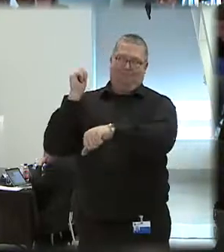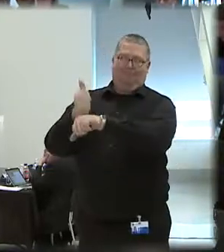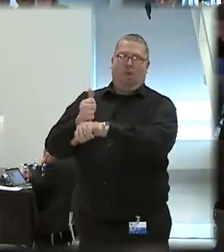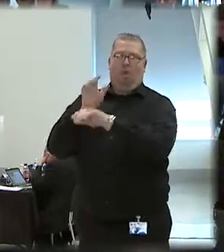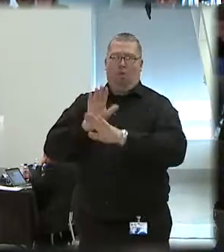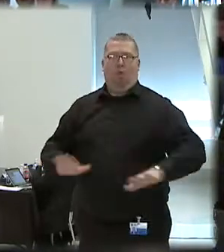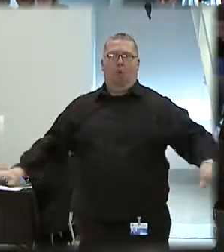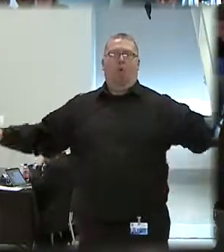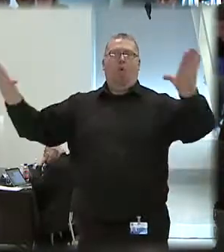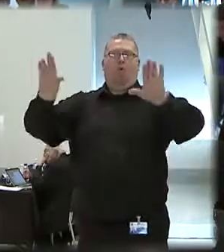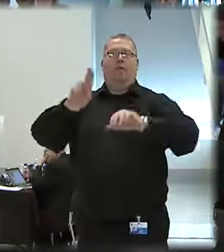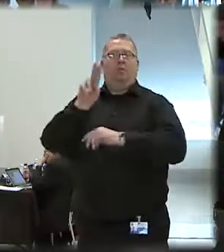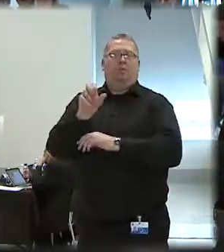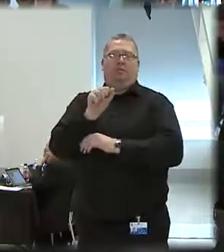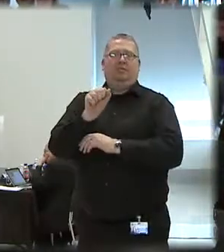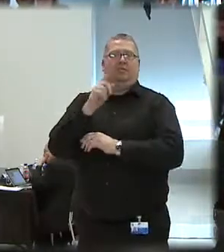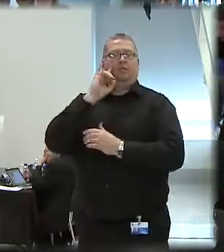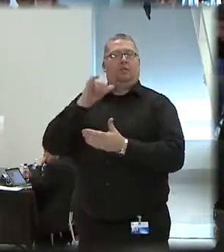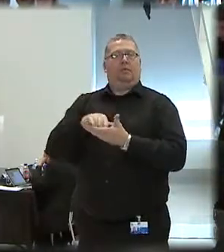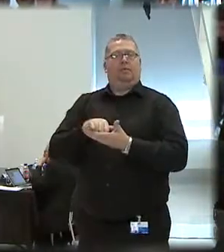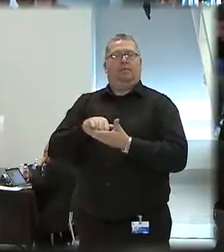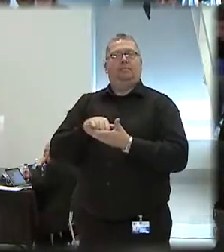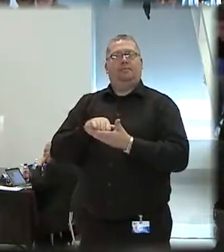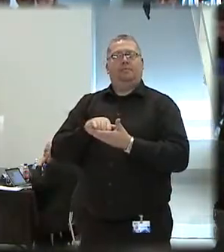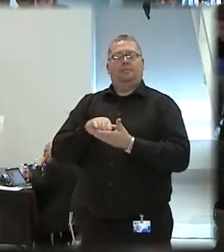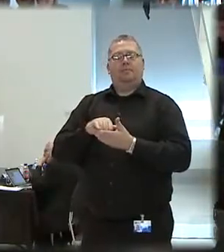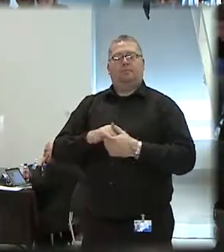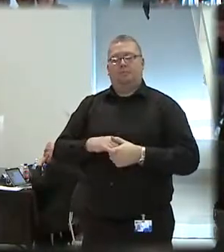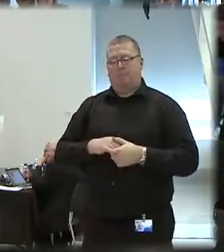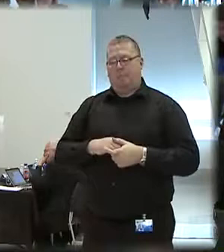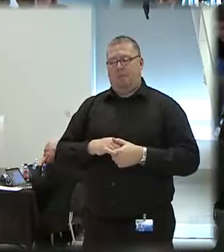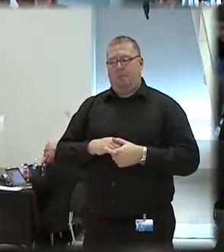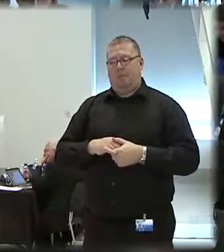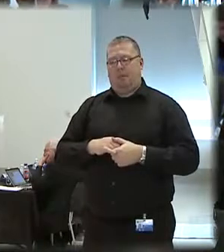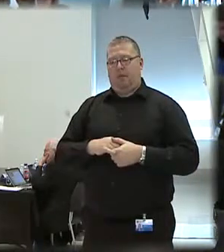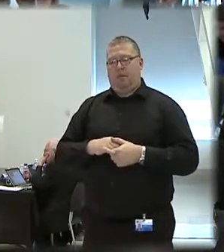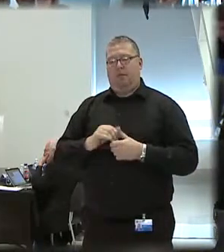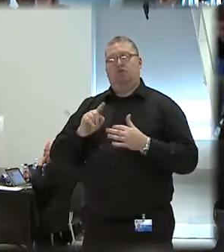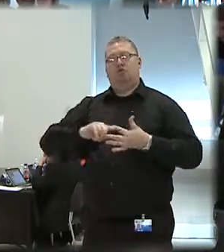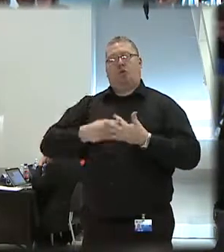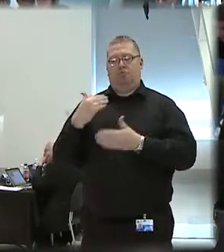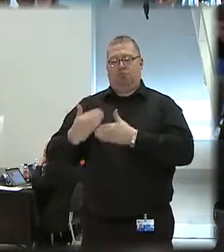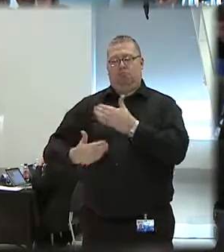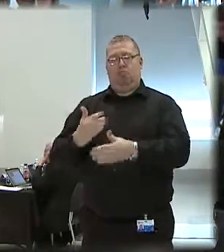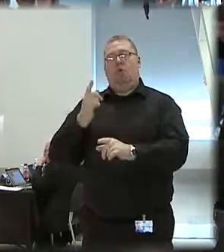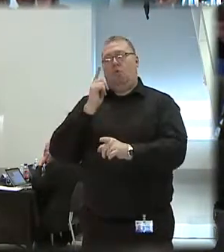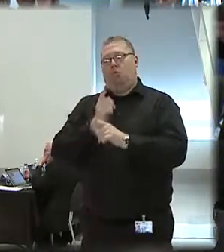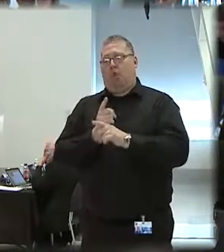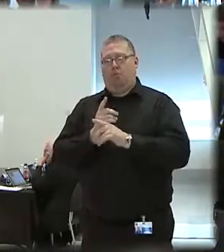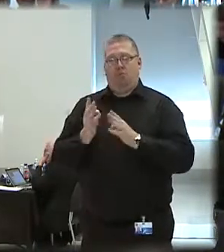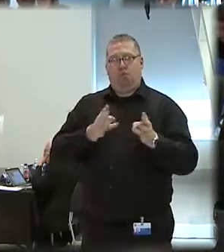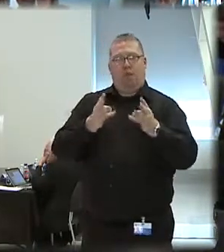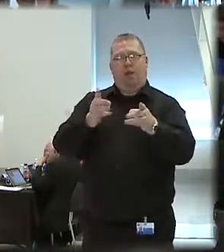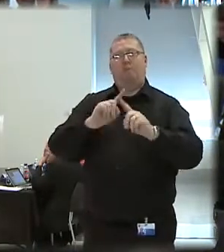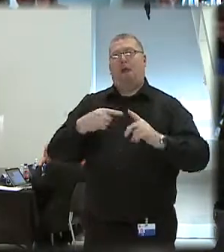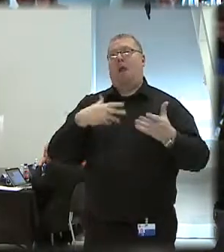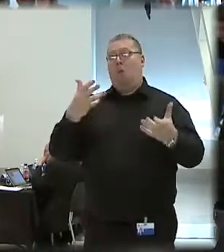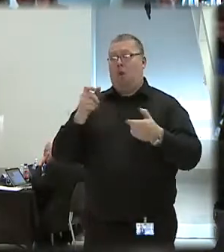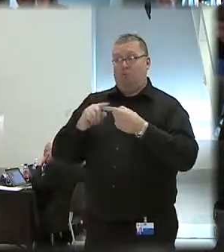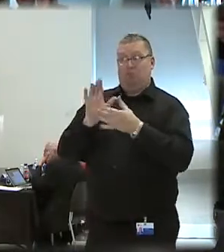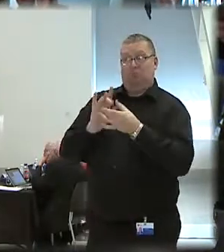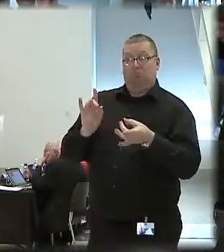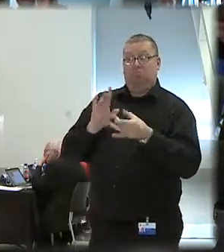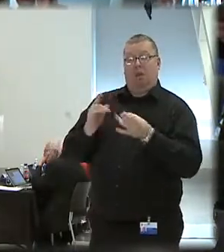across the board, the set of federal standards that need to be put across the board to start moving us in the right direction. But I do want to say that there